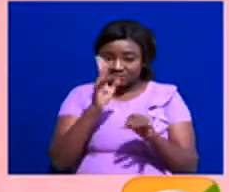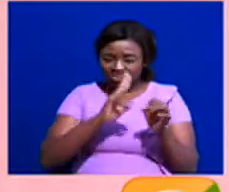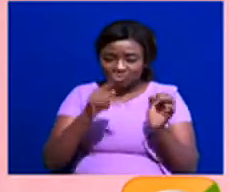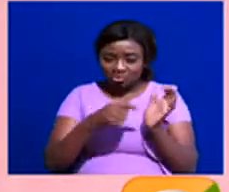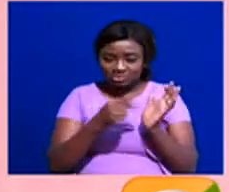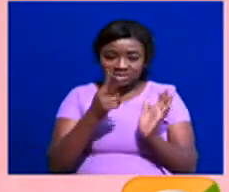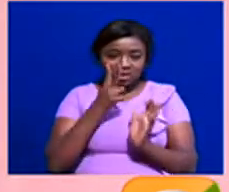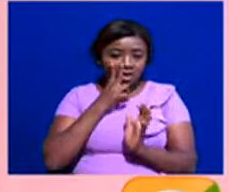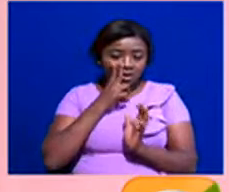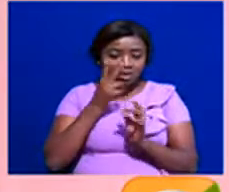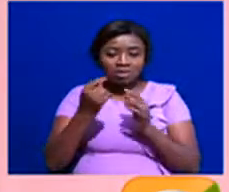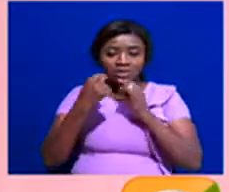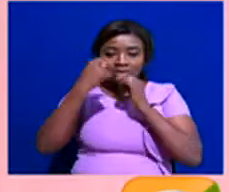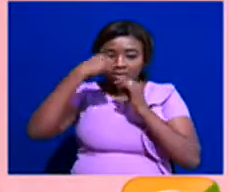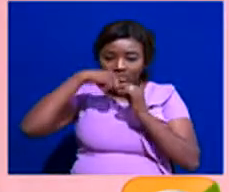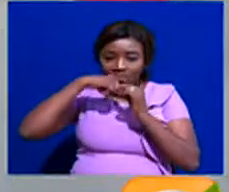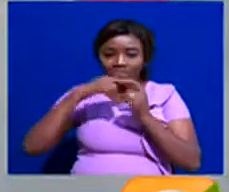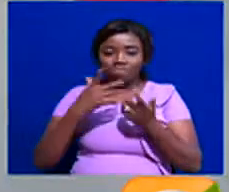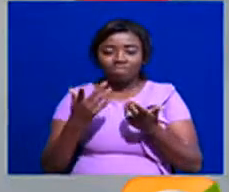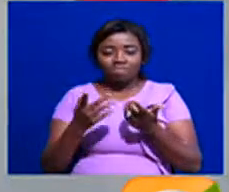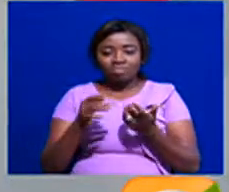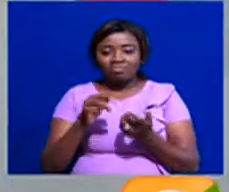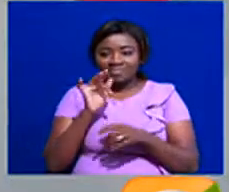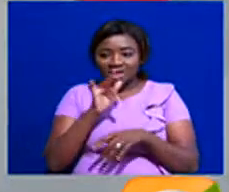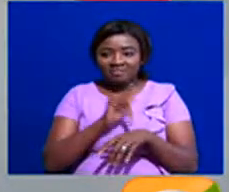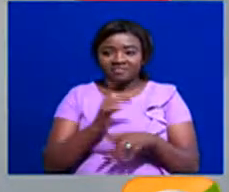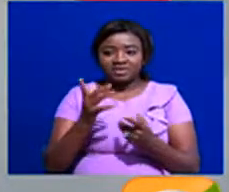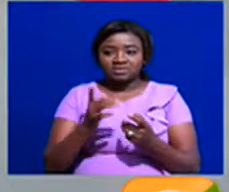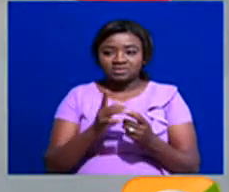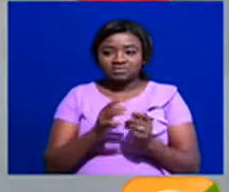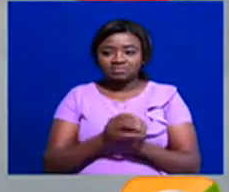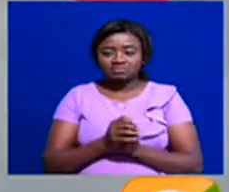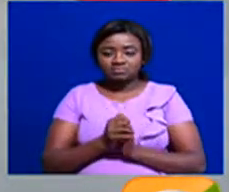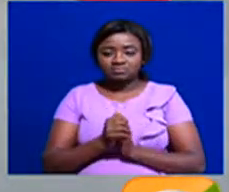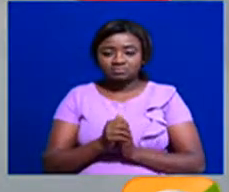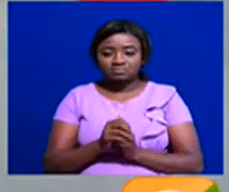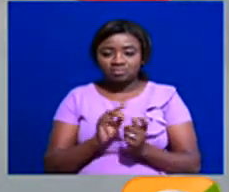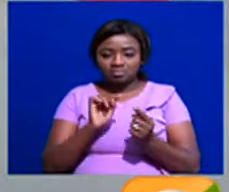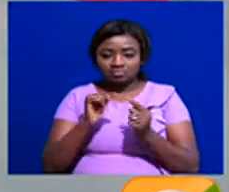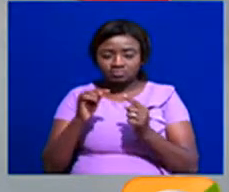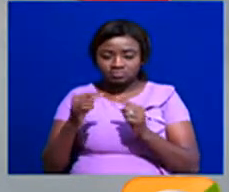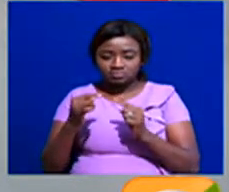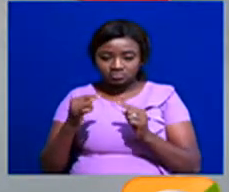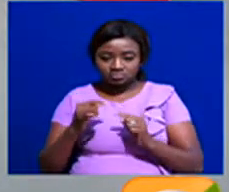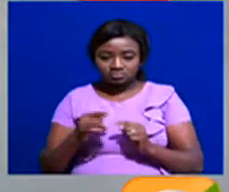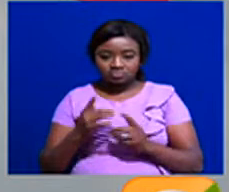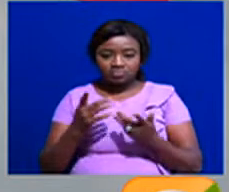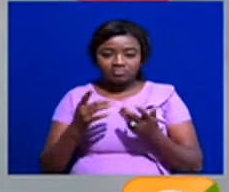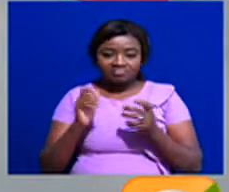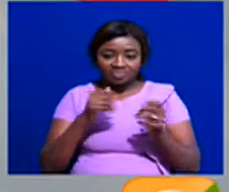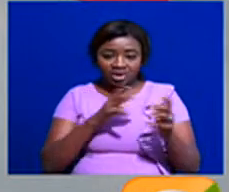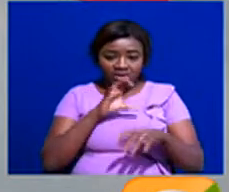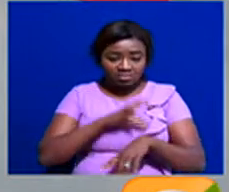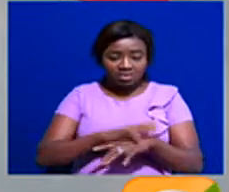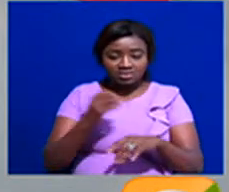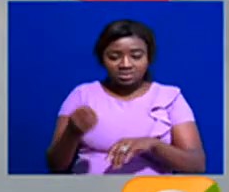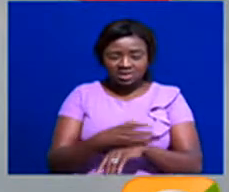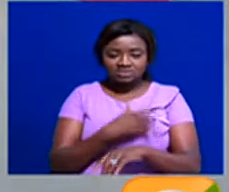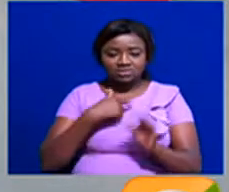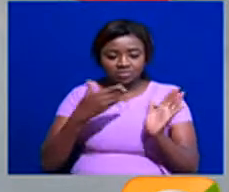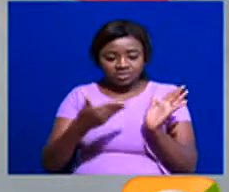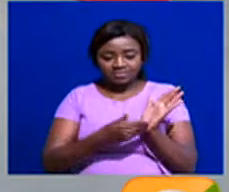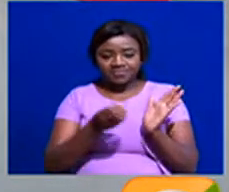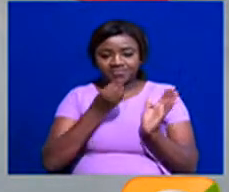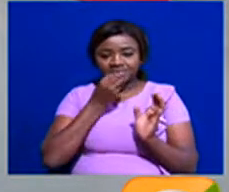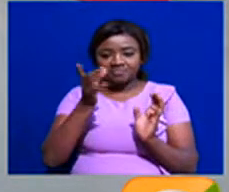like nicotine, which is addictive, and also other cancer-causing agents. And also the government